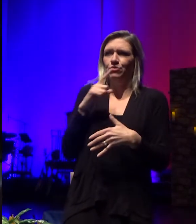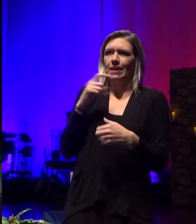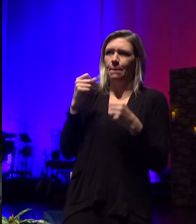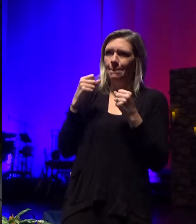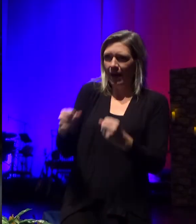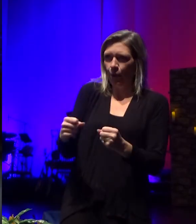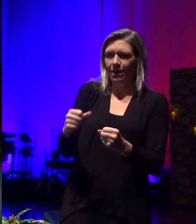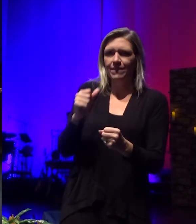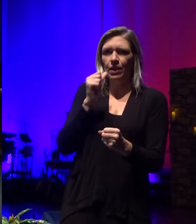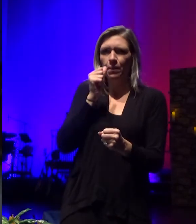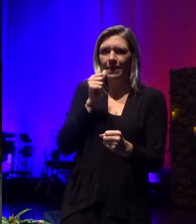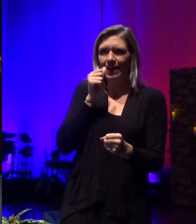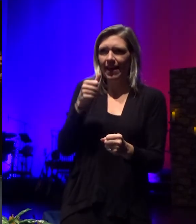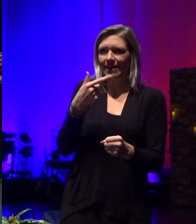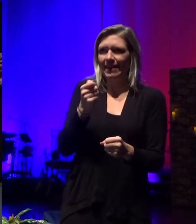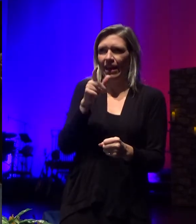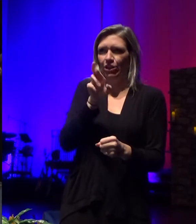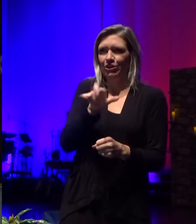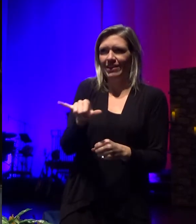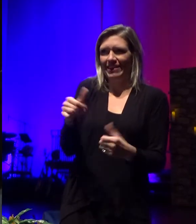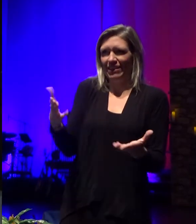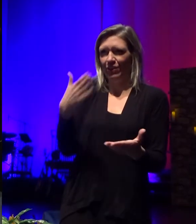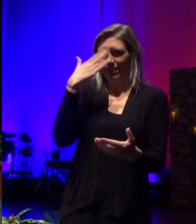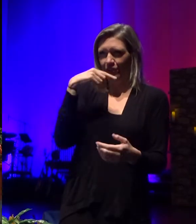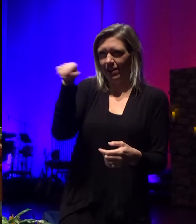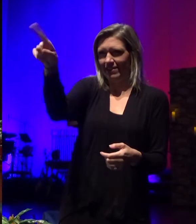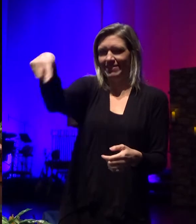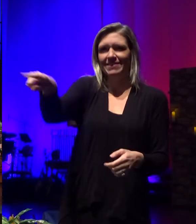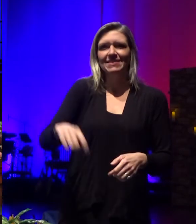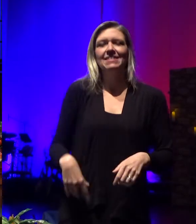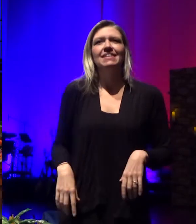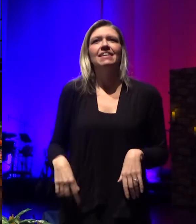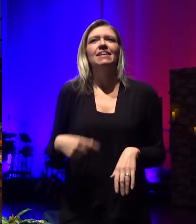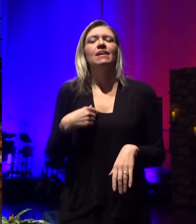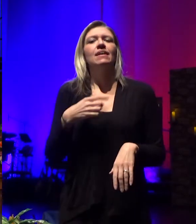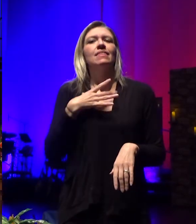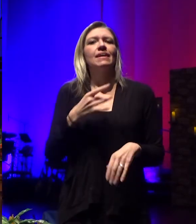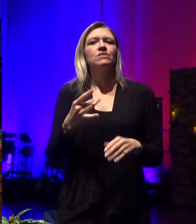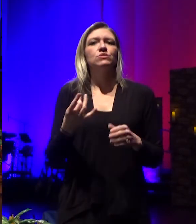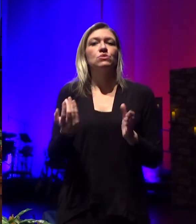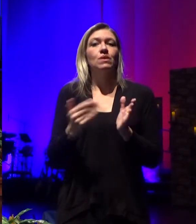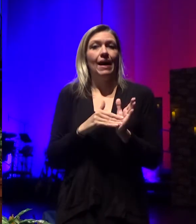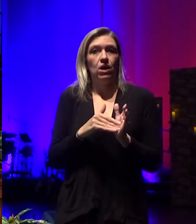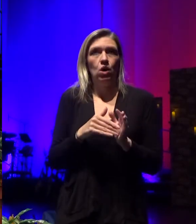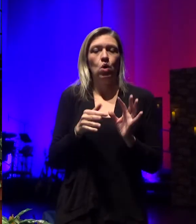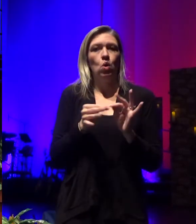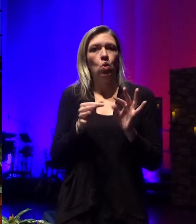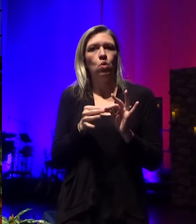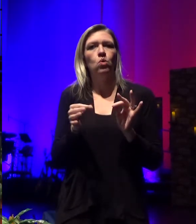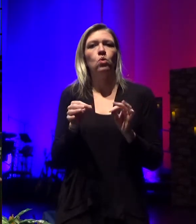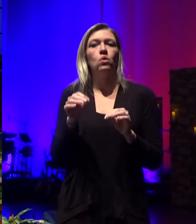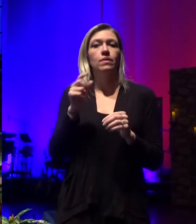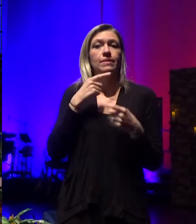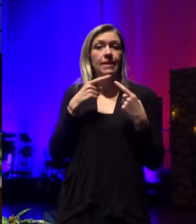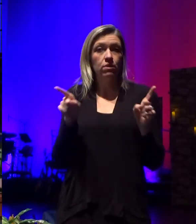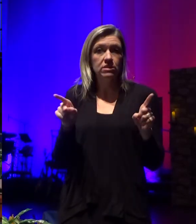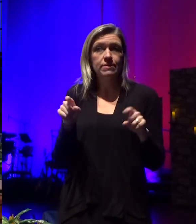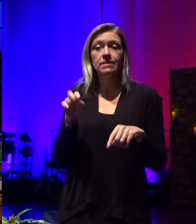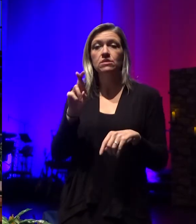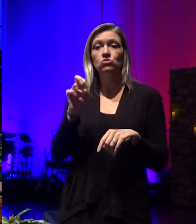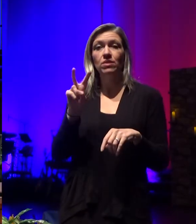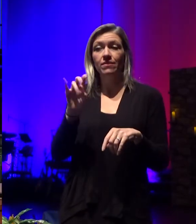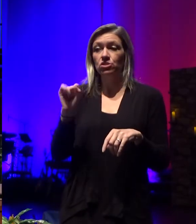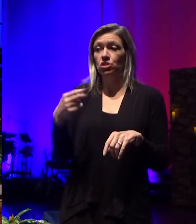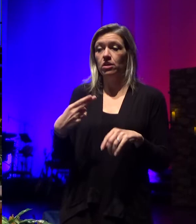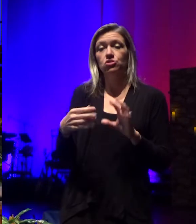right down here in front. I also want to echo the announcements and Reverend Joshua talking about